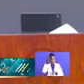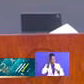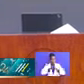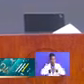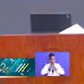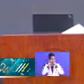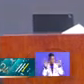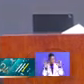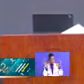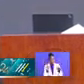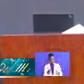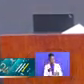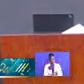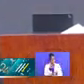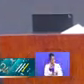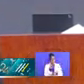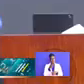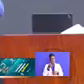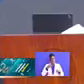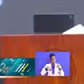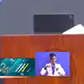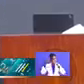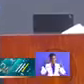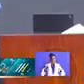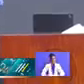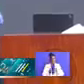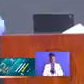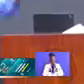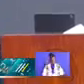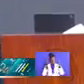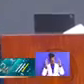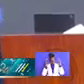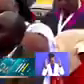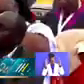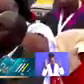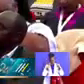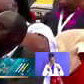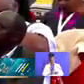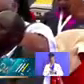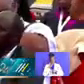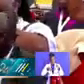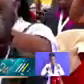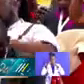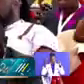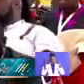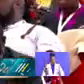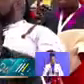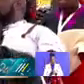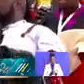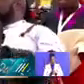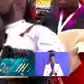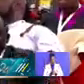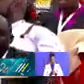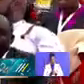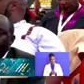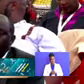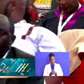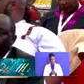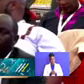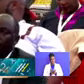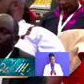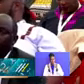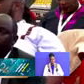bright and you are an overcomer clap your hand and say I am an overcomer